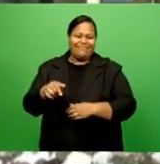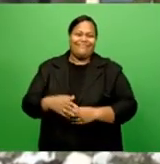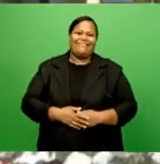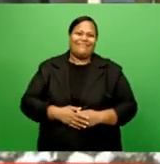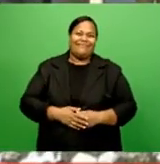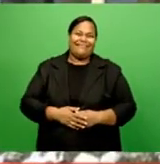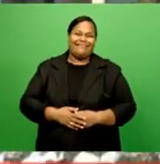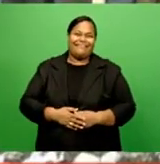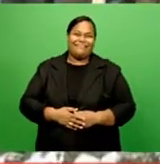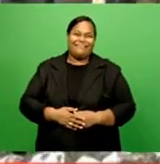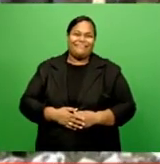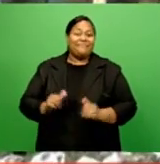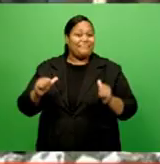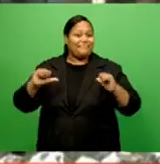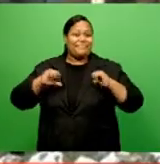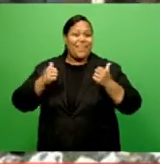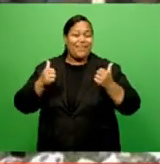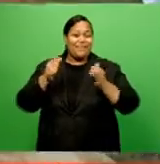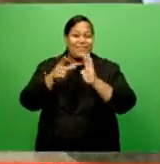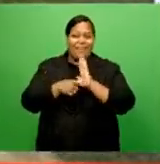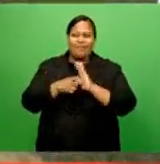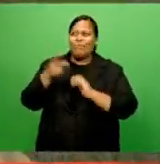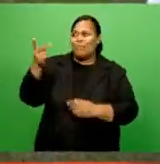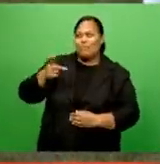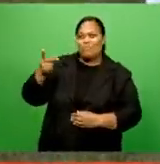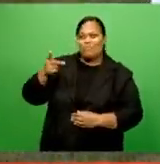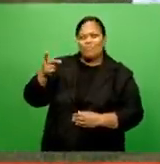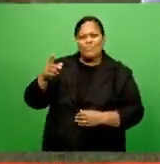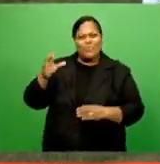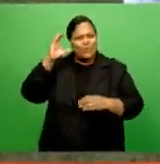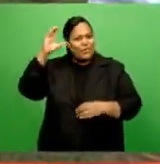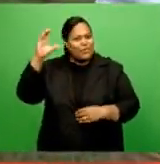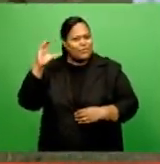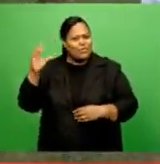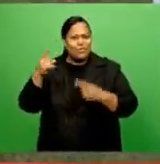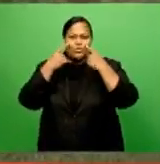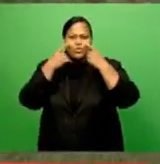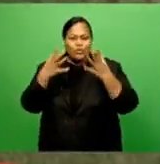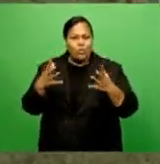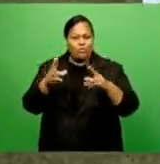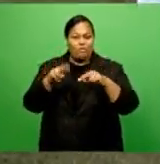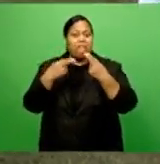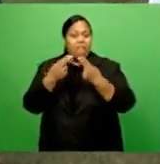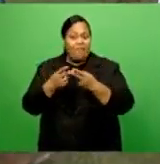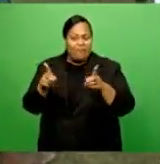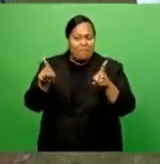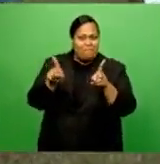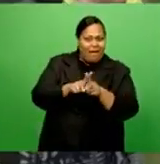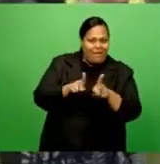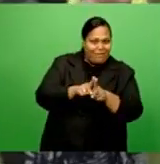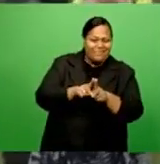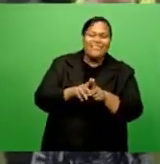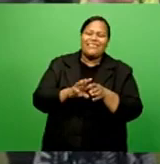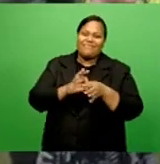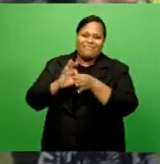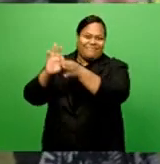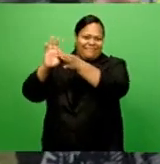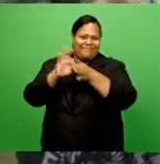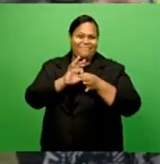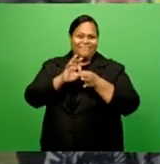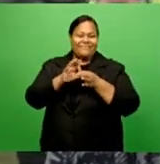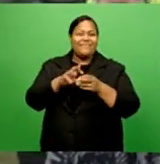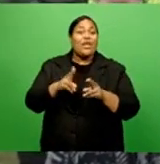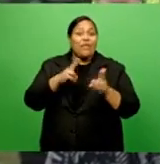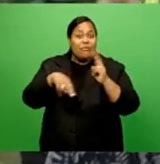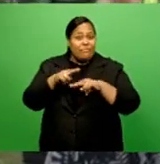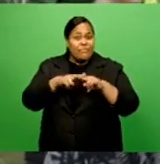It was a proud moment for both countries, an indication of the strong Vuvale partnership that they share. Fijian Prime